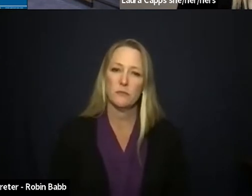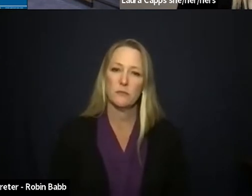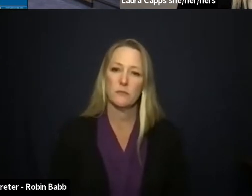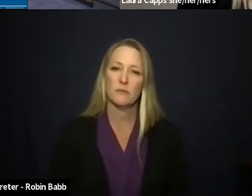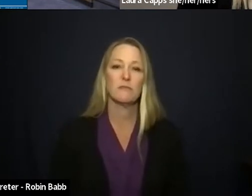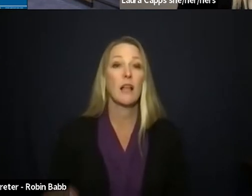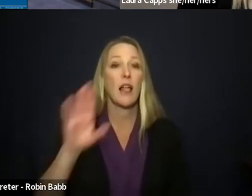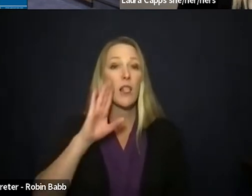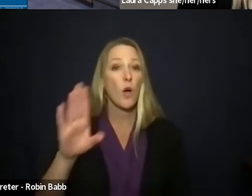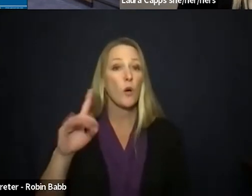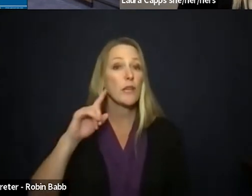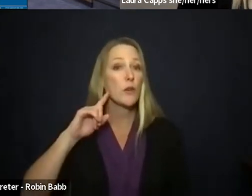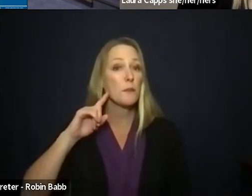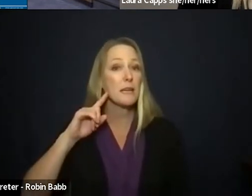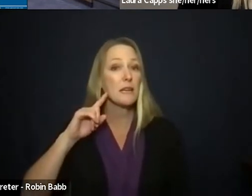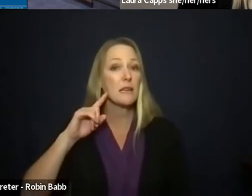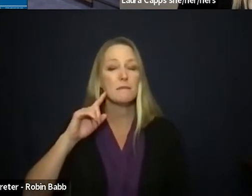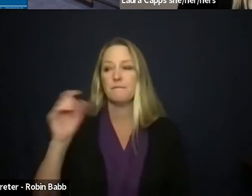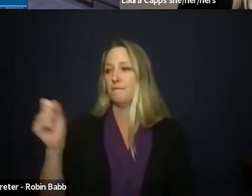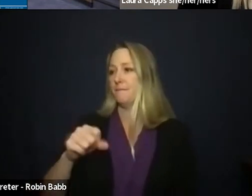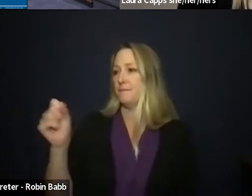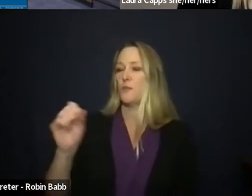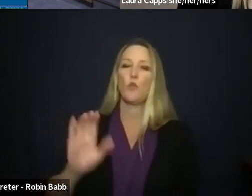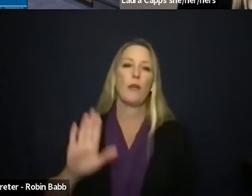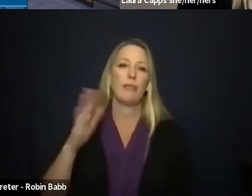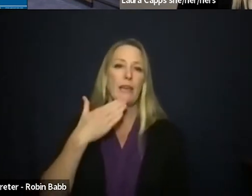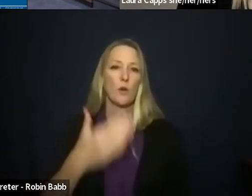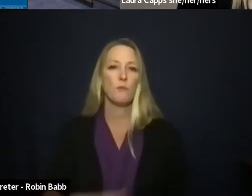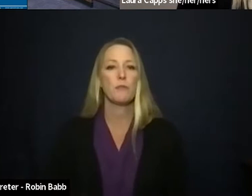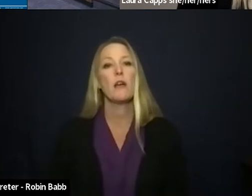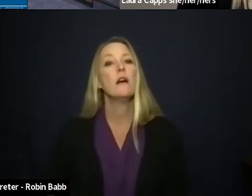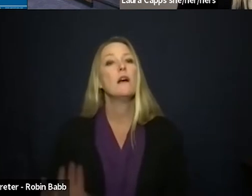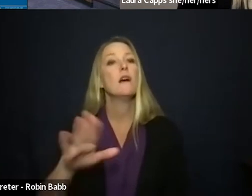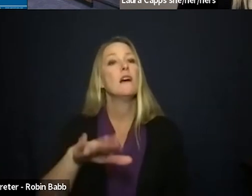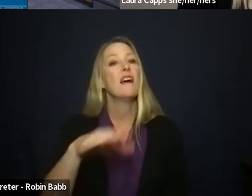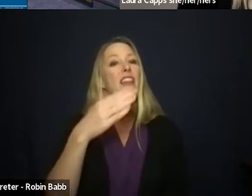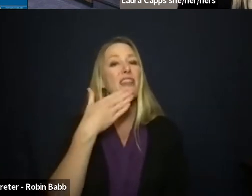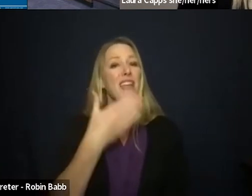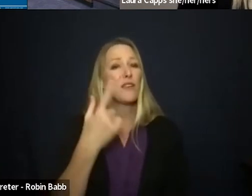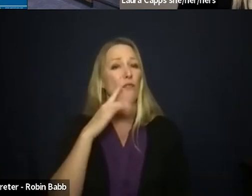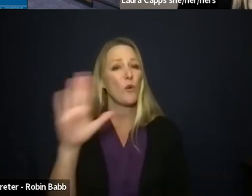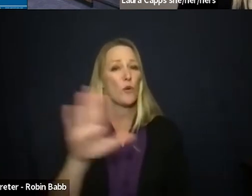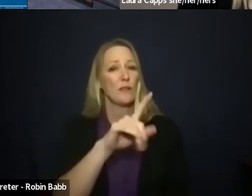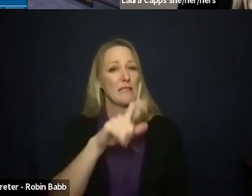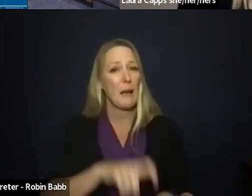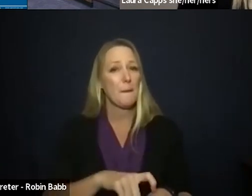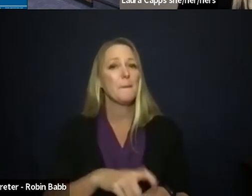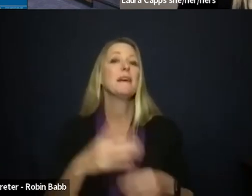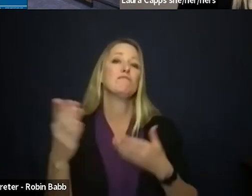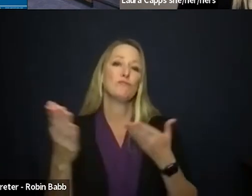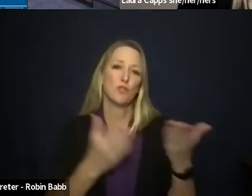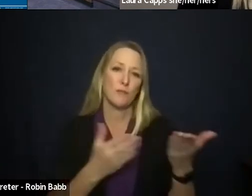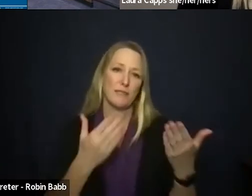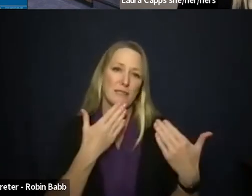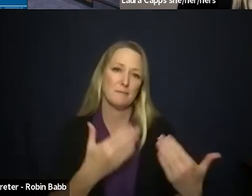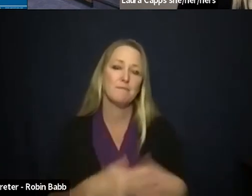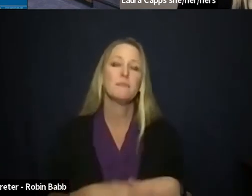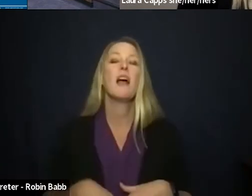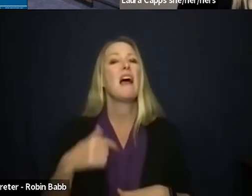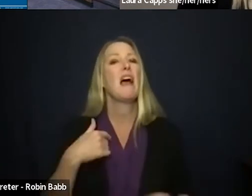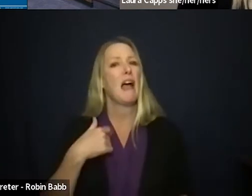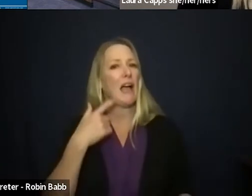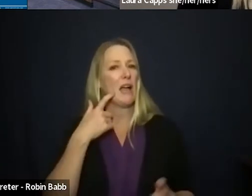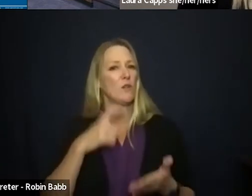hello can you hear me yes great thank you members of the board thank you for your time and service um i noted your